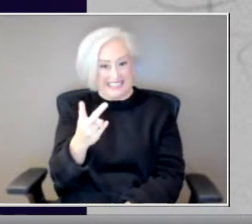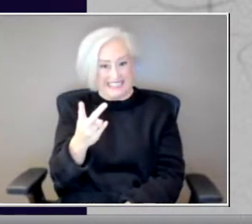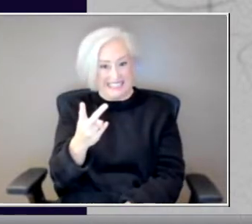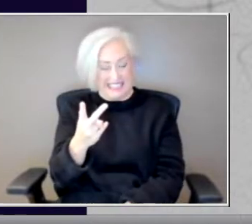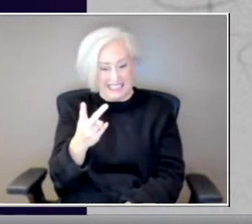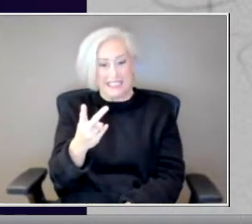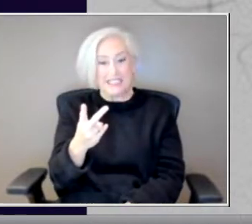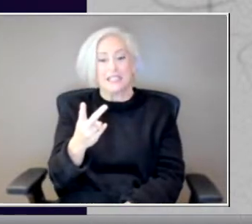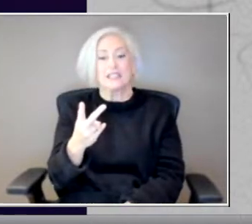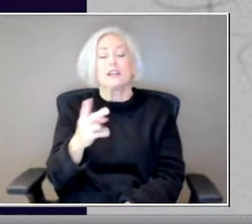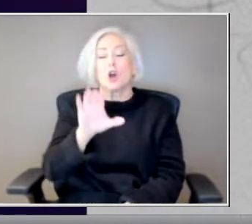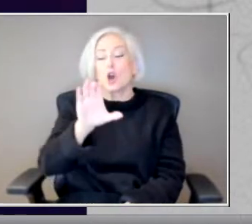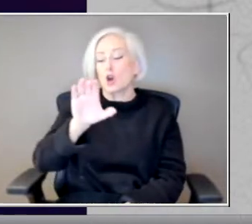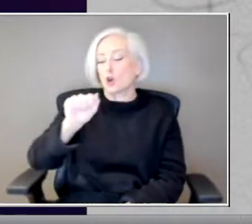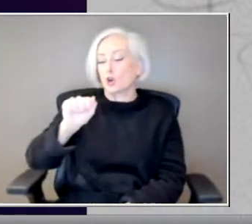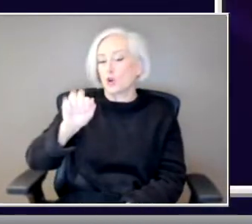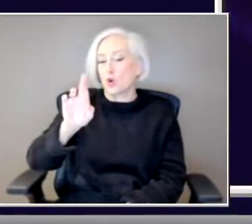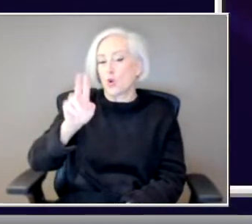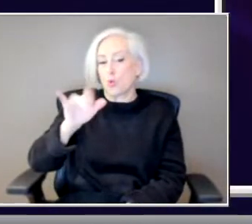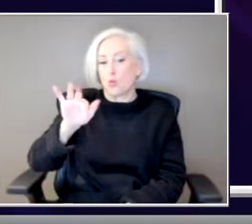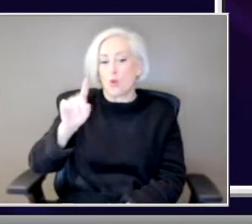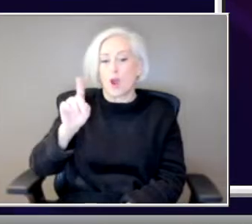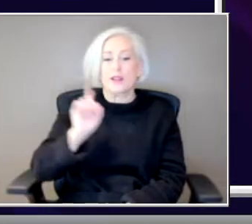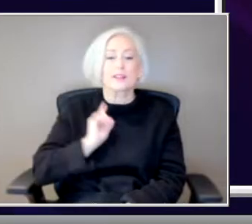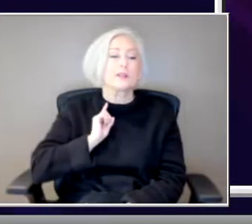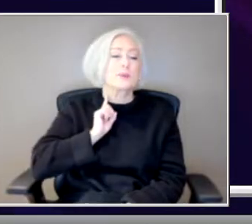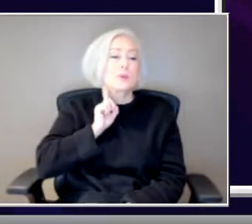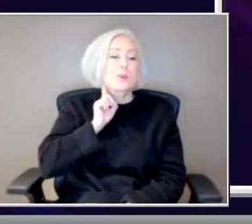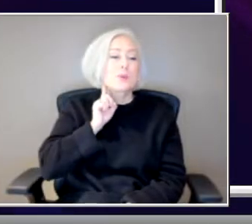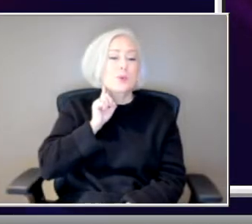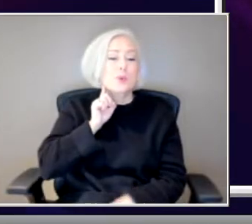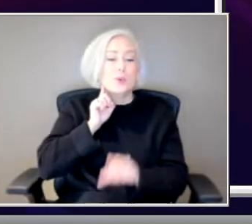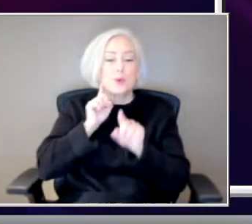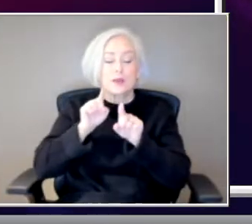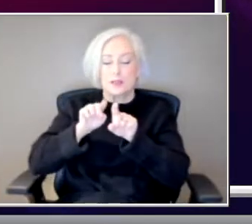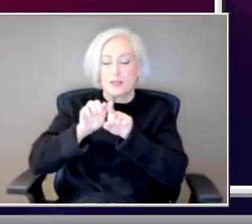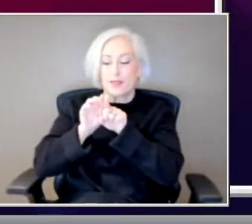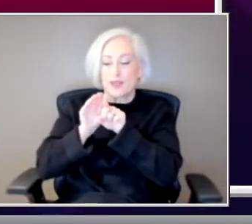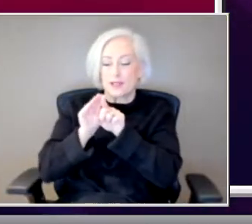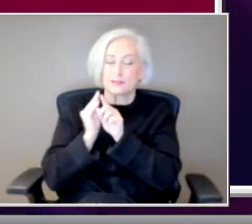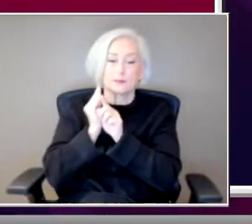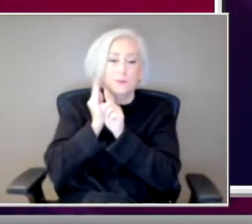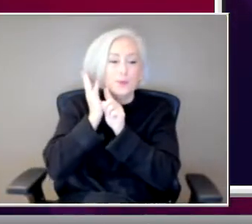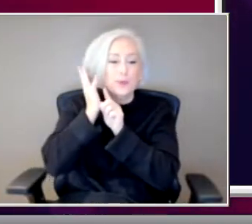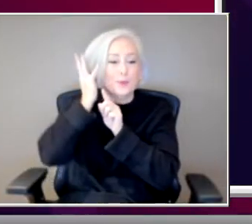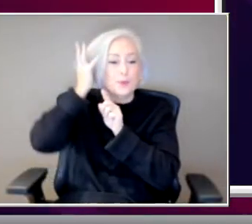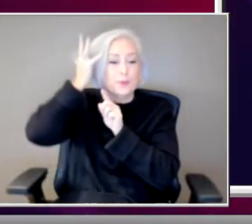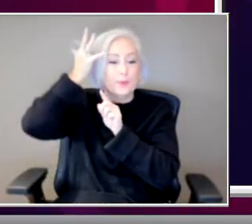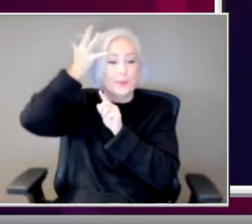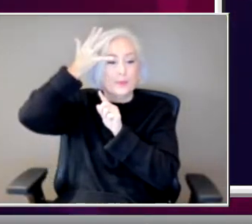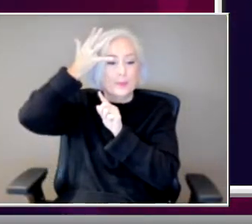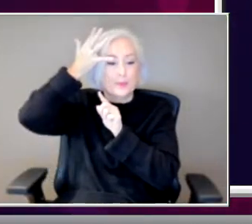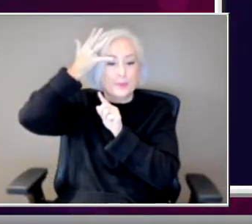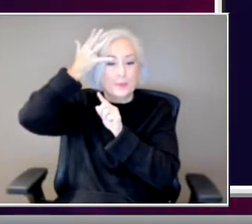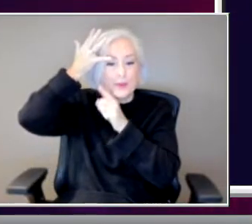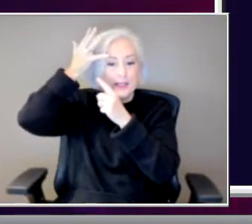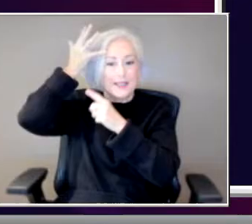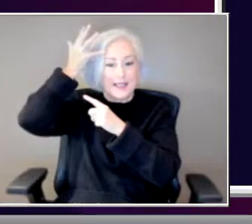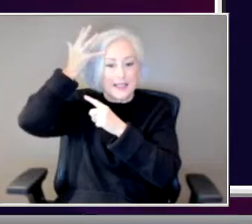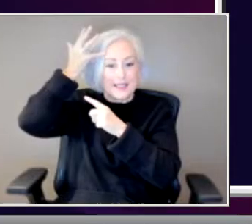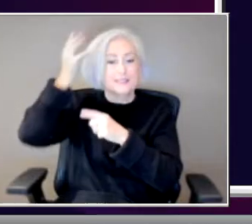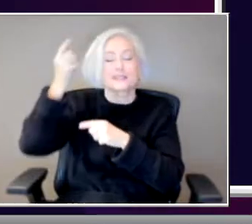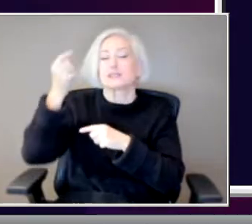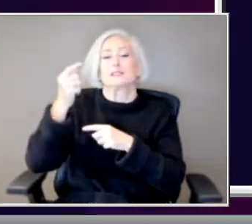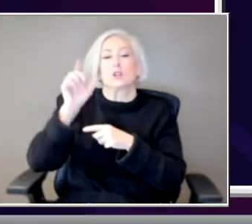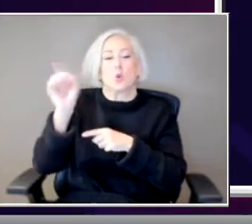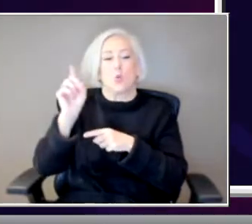and you see as the artery is going to the right of the screen, it completely blocks off there. So that's where his clot was. And if you look on the opposite side,